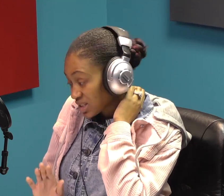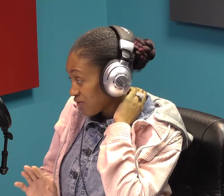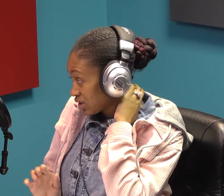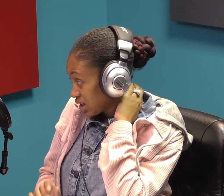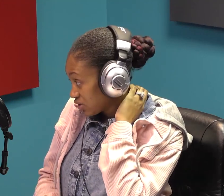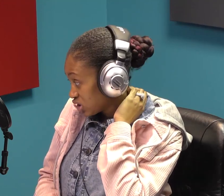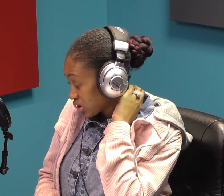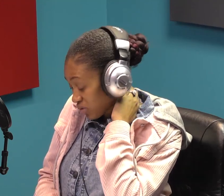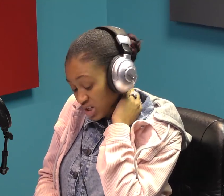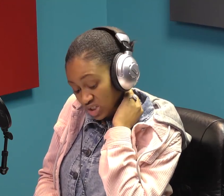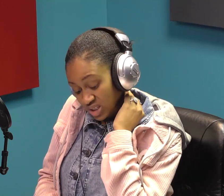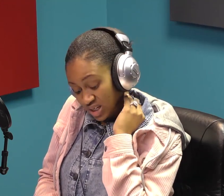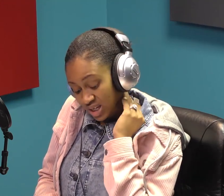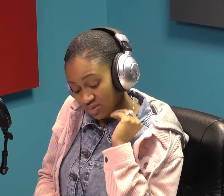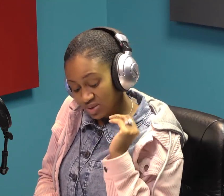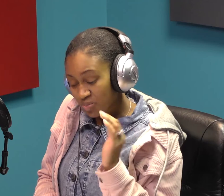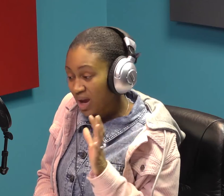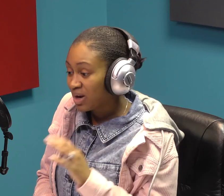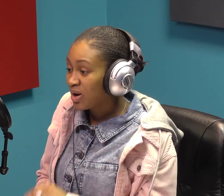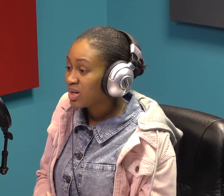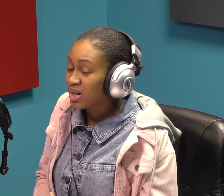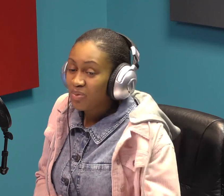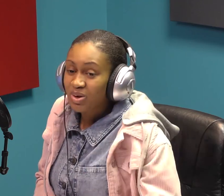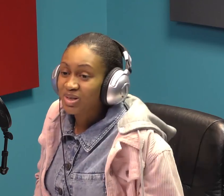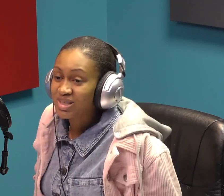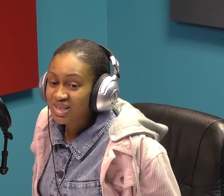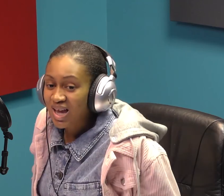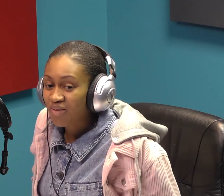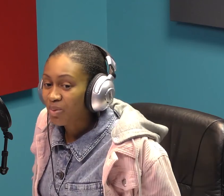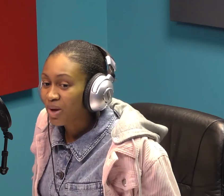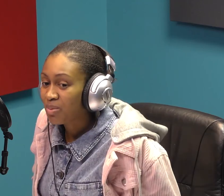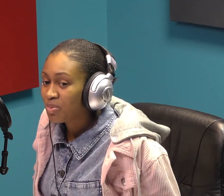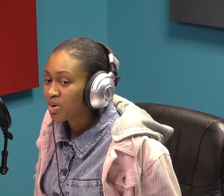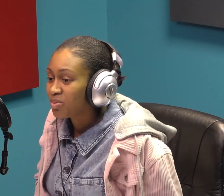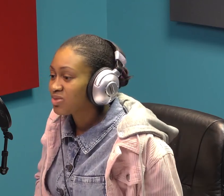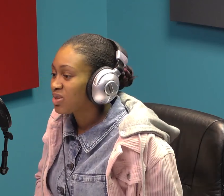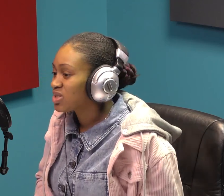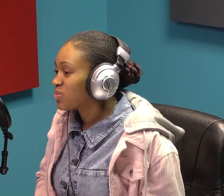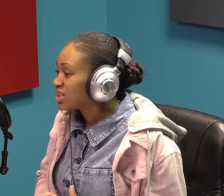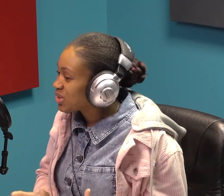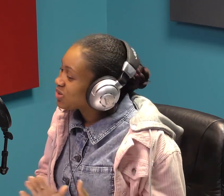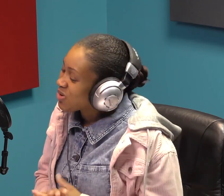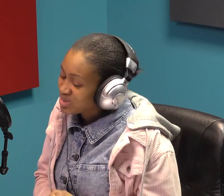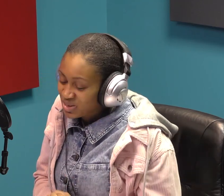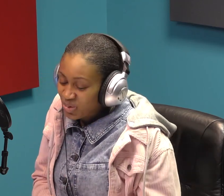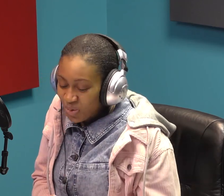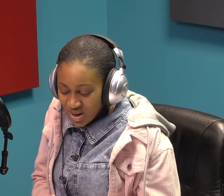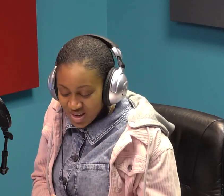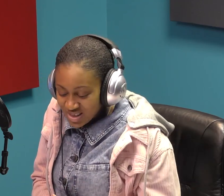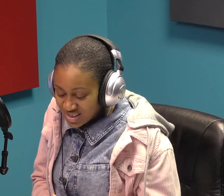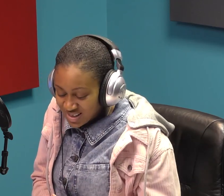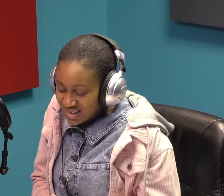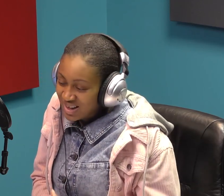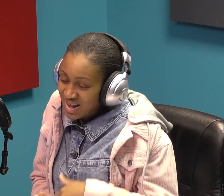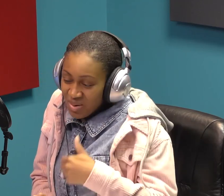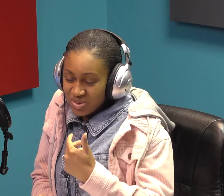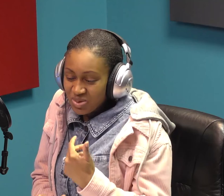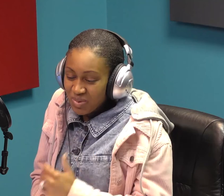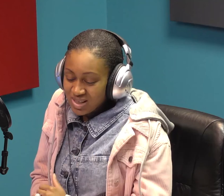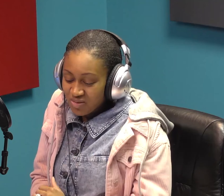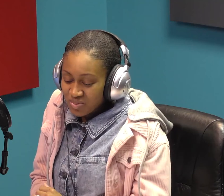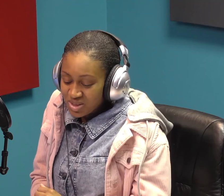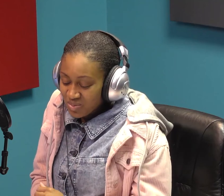different seven living generations and give some background. And then we're going to see, have a baby boomers versus millennials little quiz to see